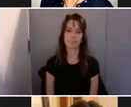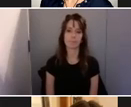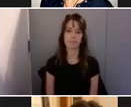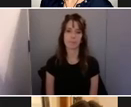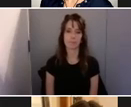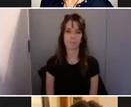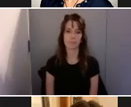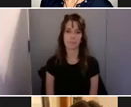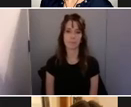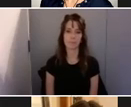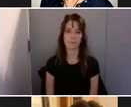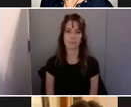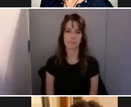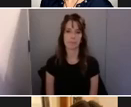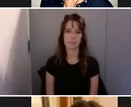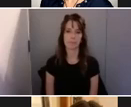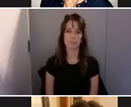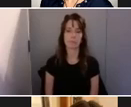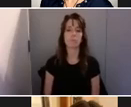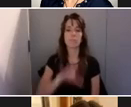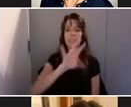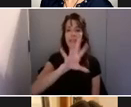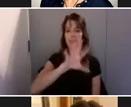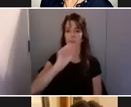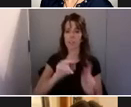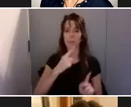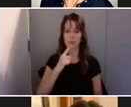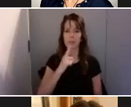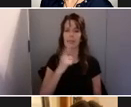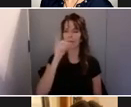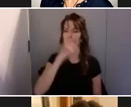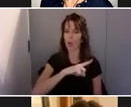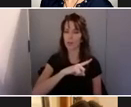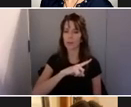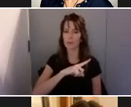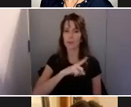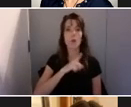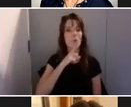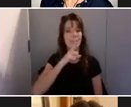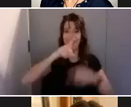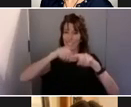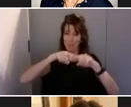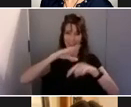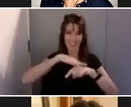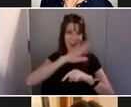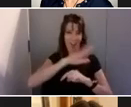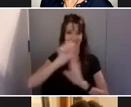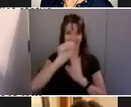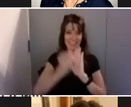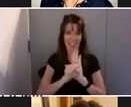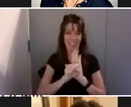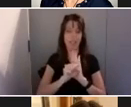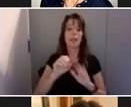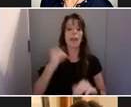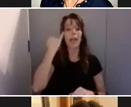Got a couple different ones. Okay, so 75% said false. And this really depends on the state that you're in. But let's say that I